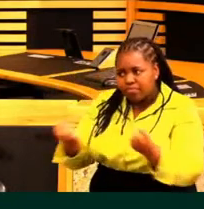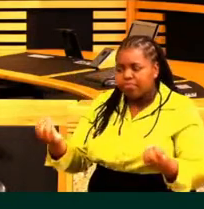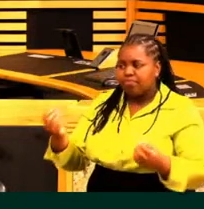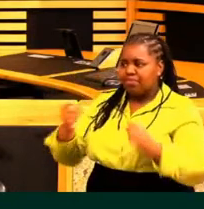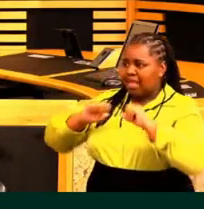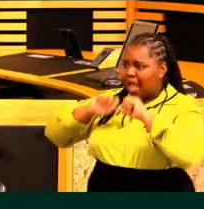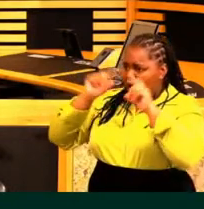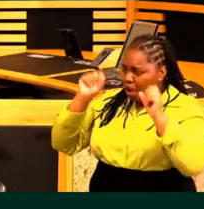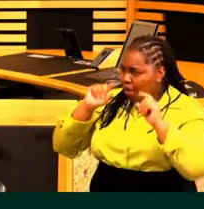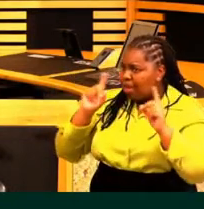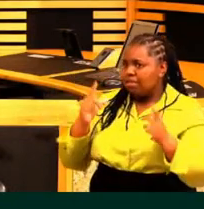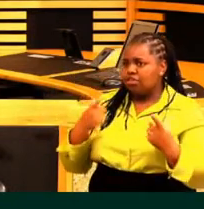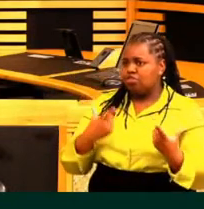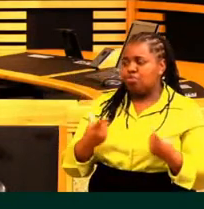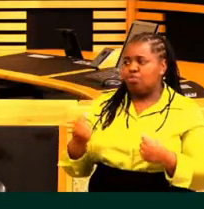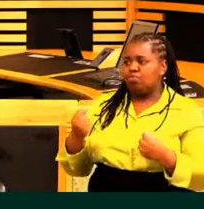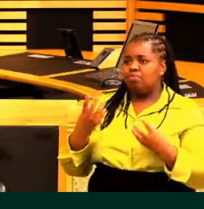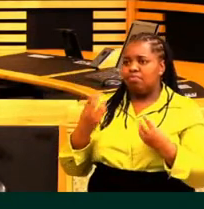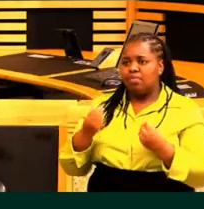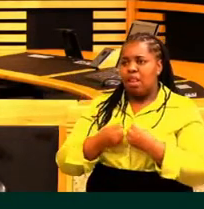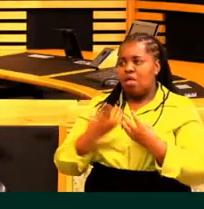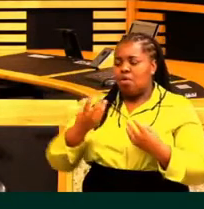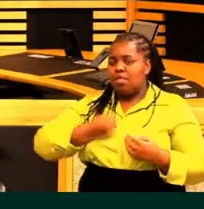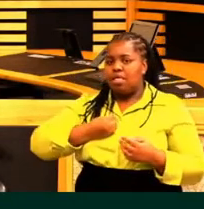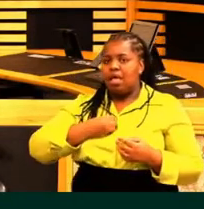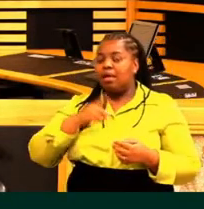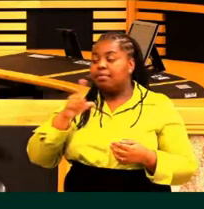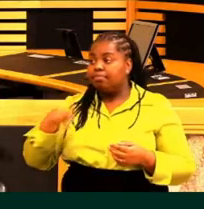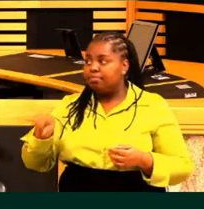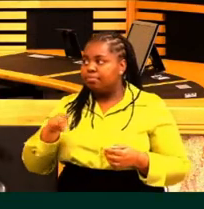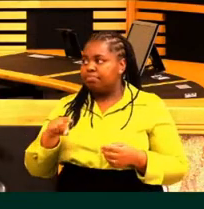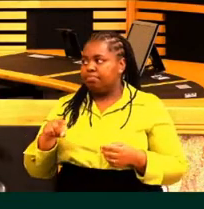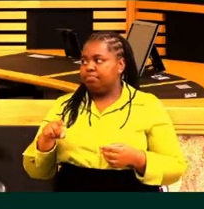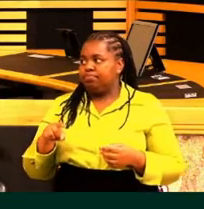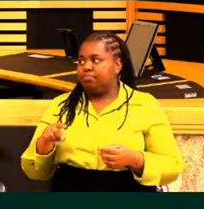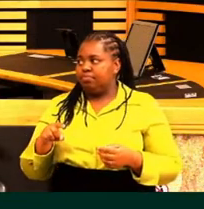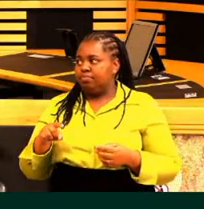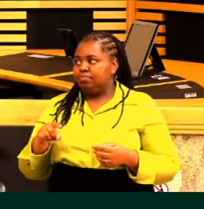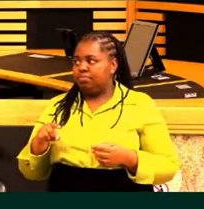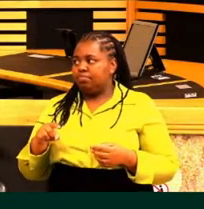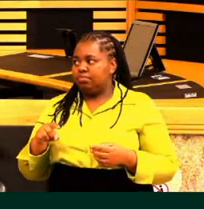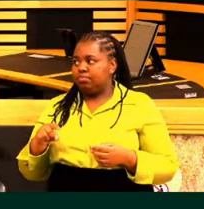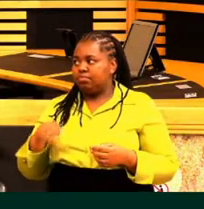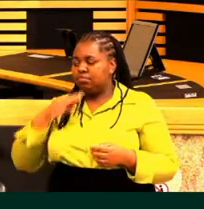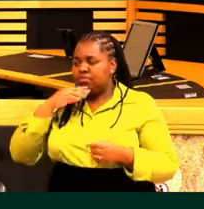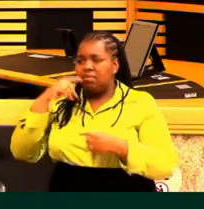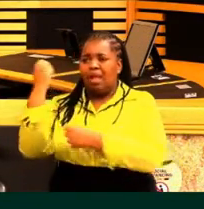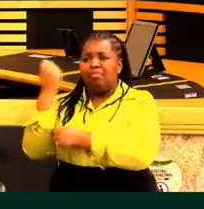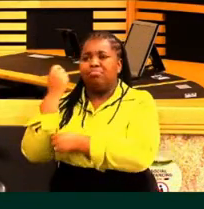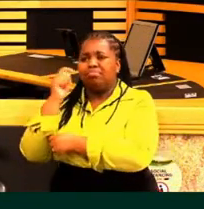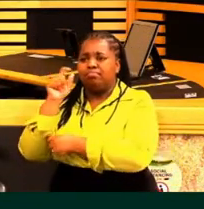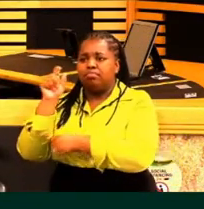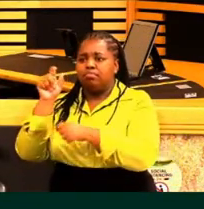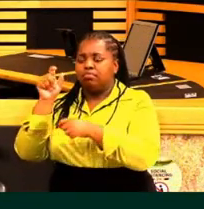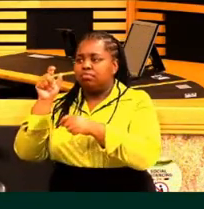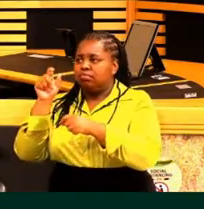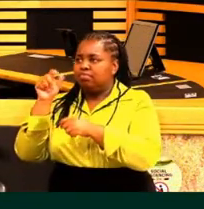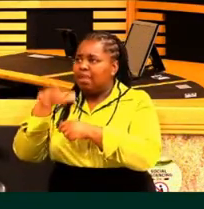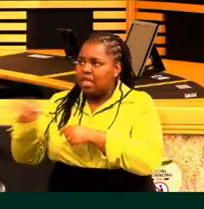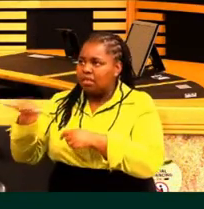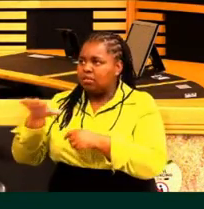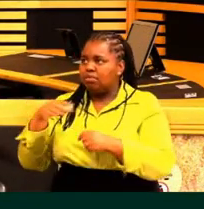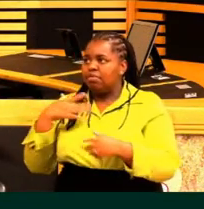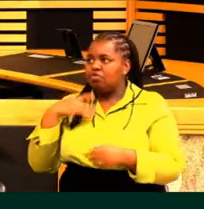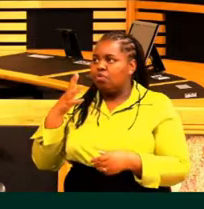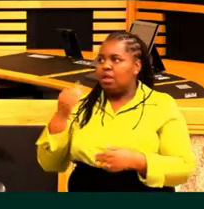awareness campaigns many other young people in also far-flung or rural space might not be able to have an